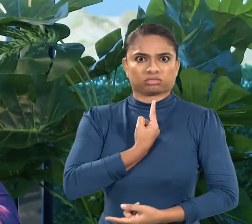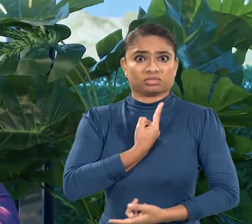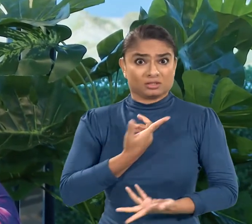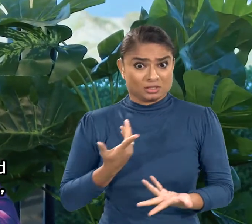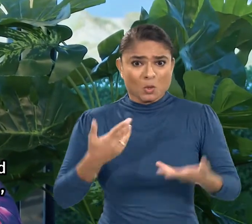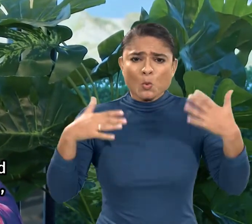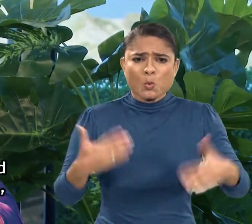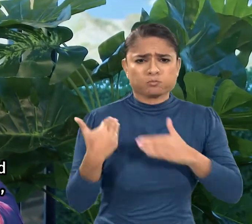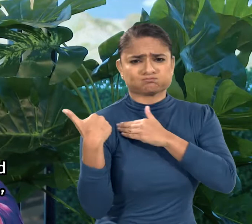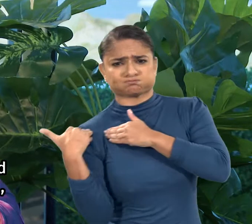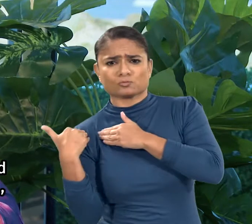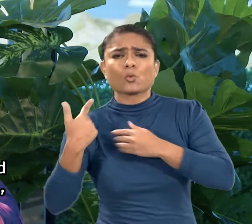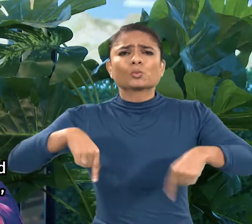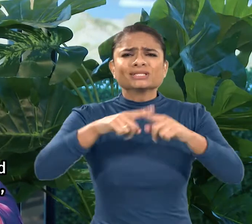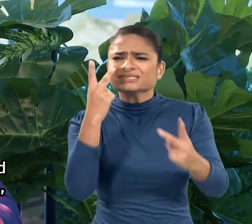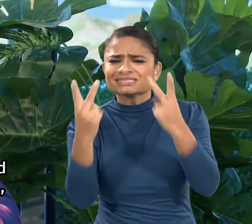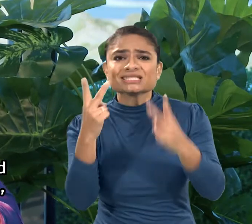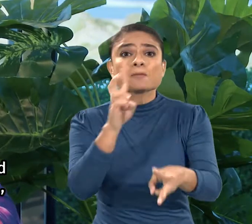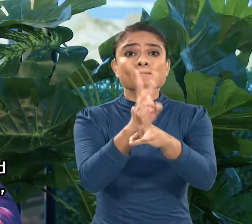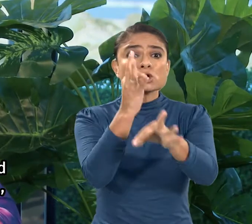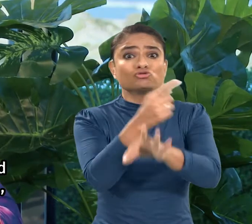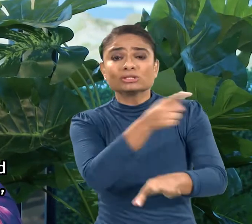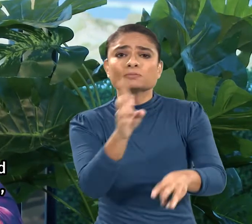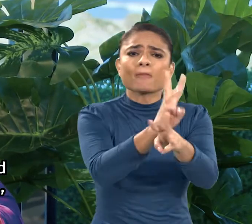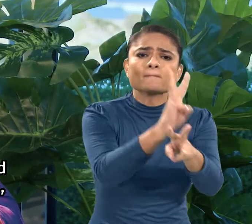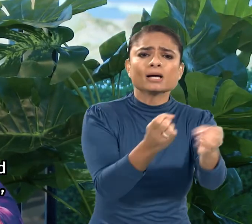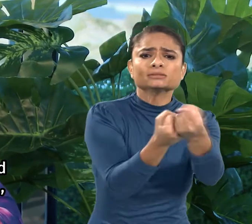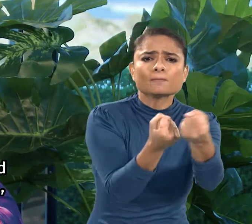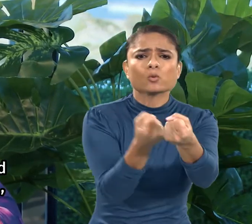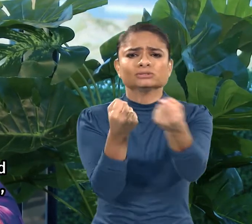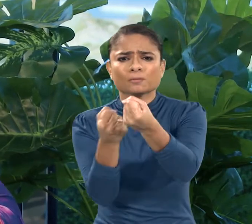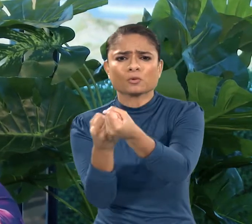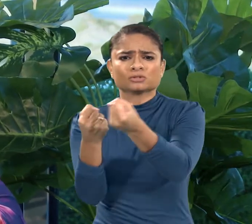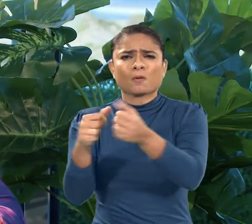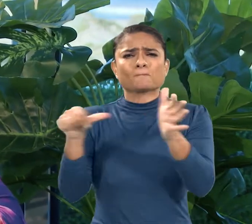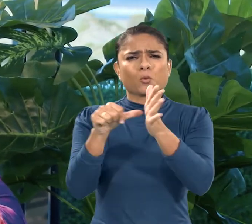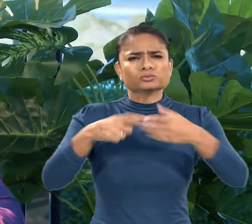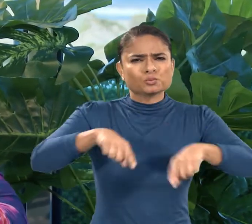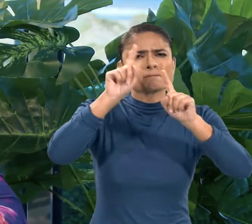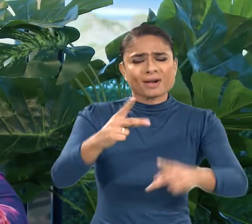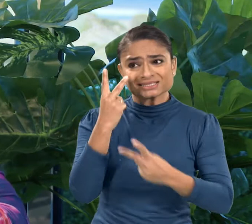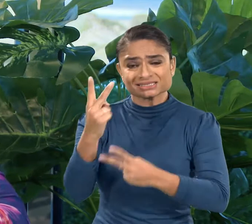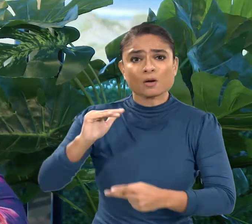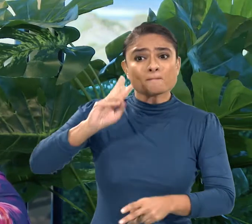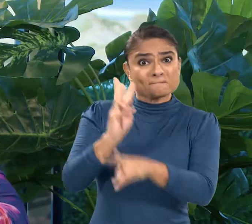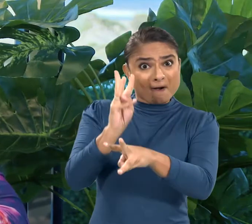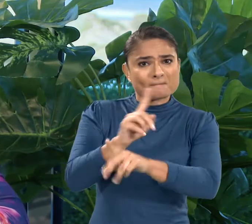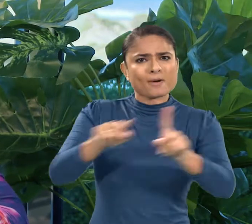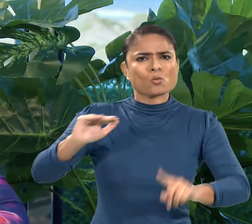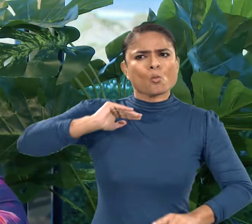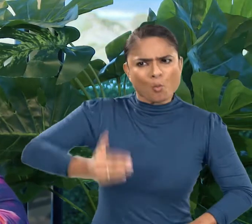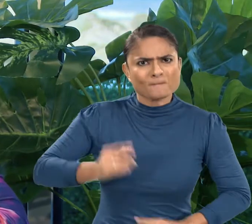mothers. When looking to support mothers and families of children with disabilities, it's important that we see the mothers as